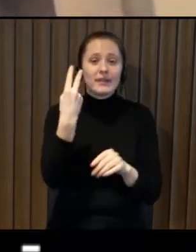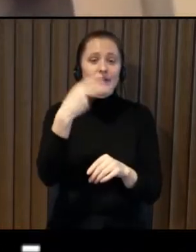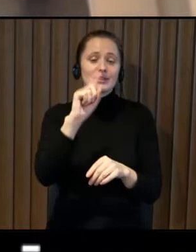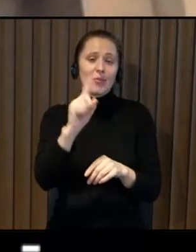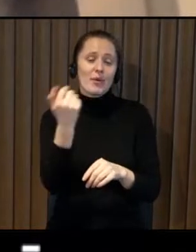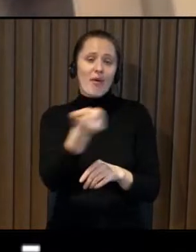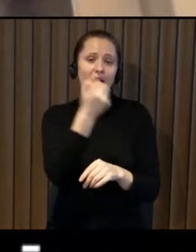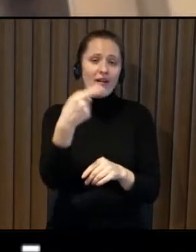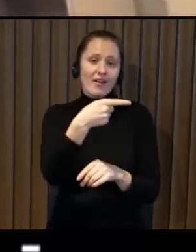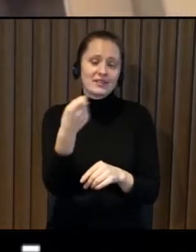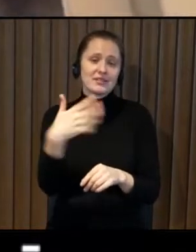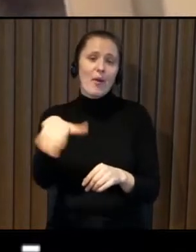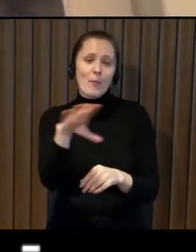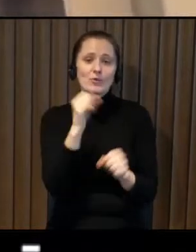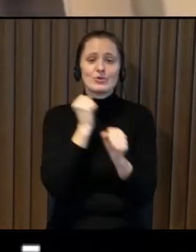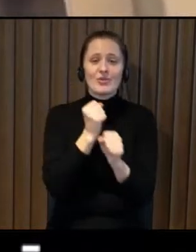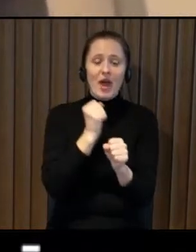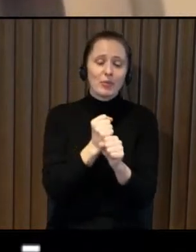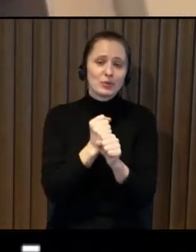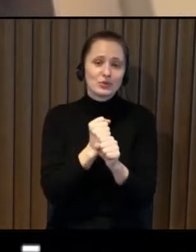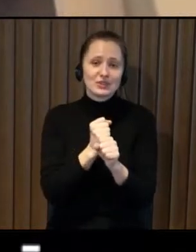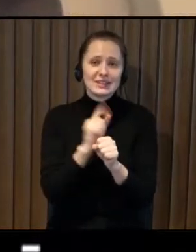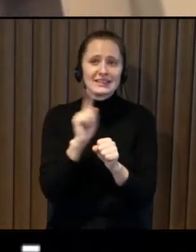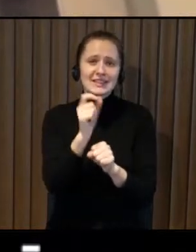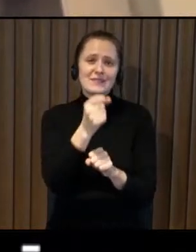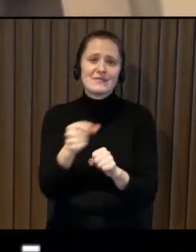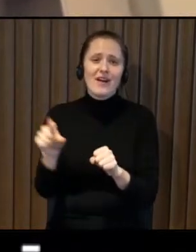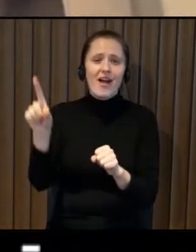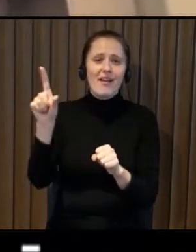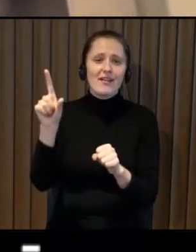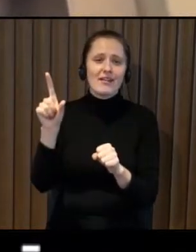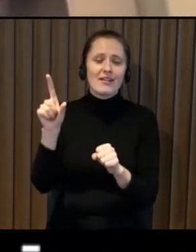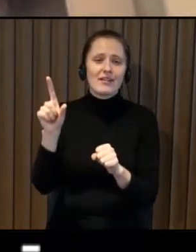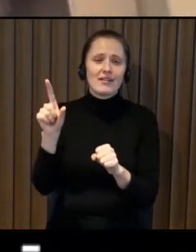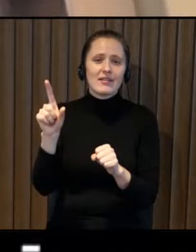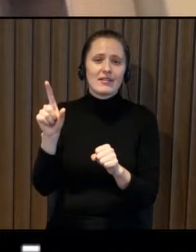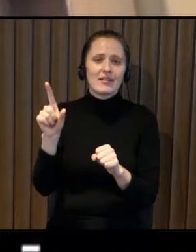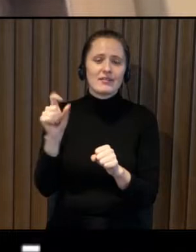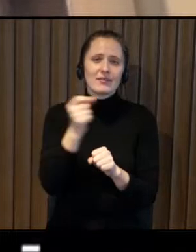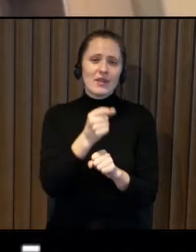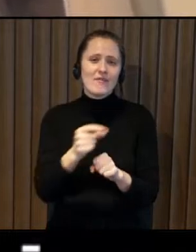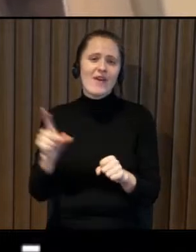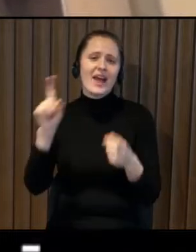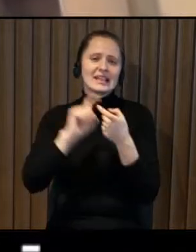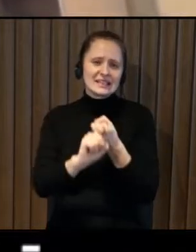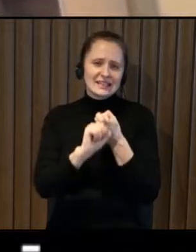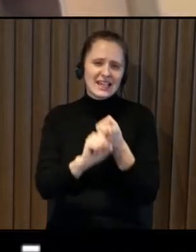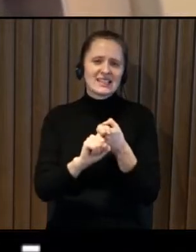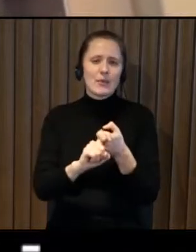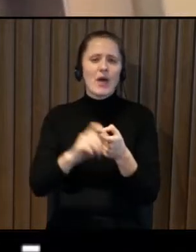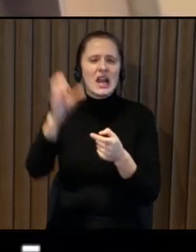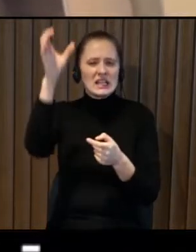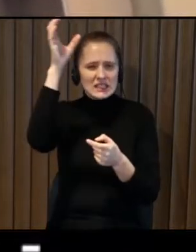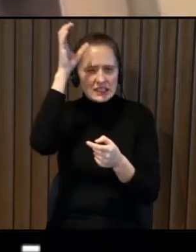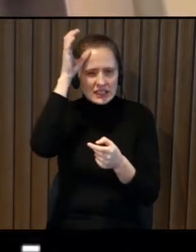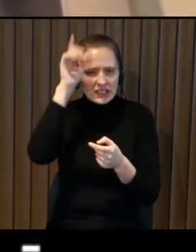Excel sheets, etc. But in 2021, our activities